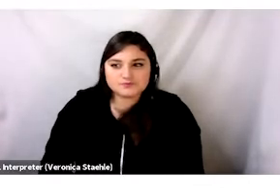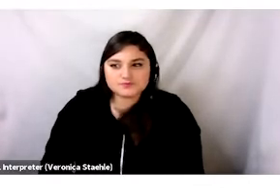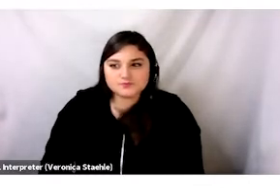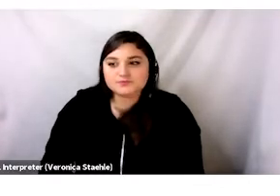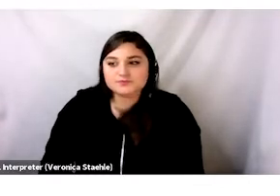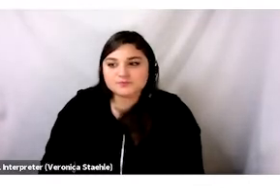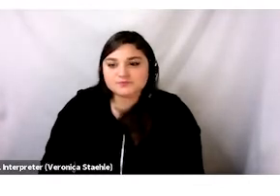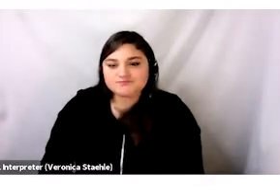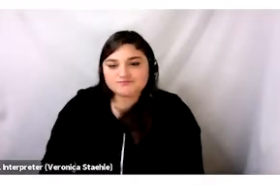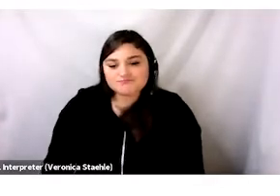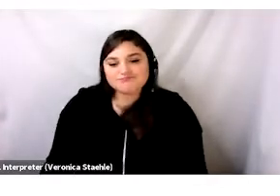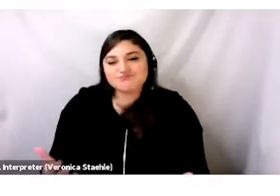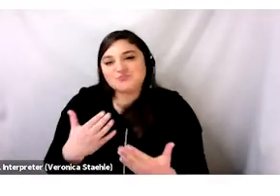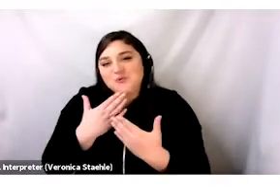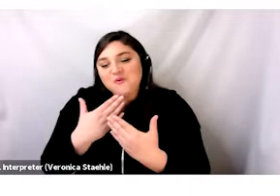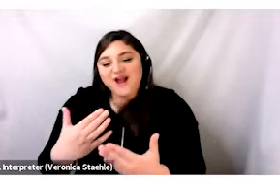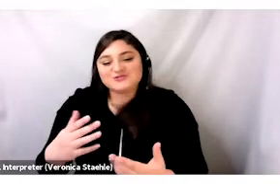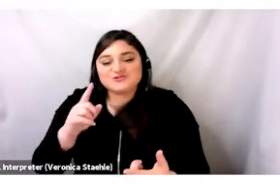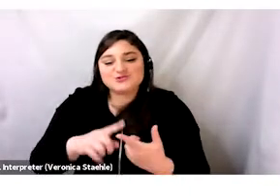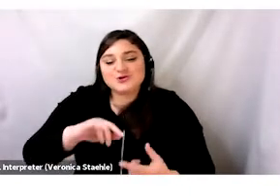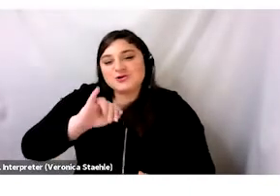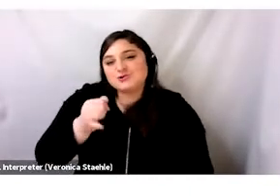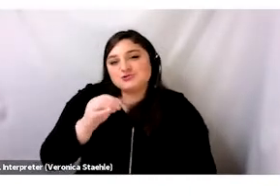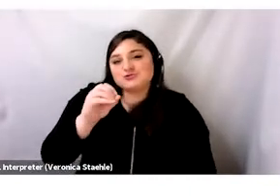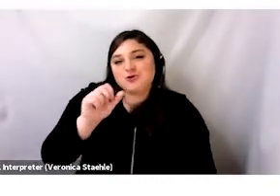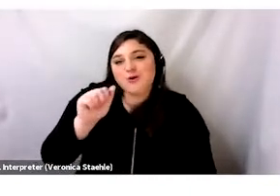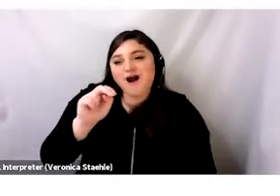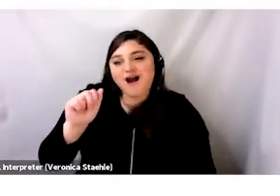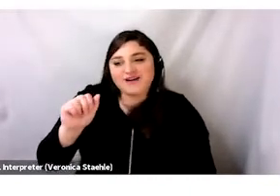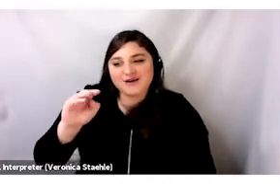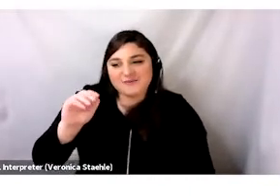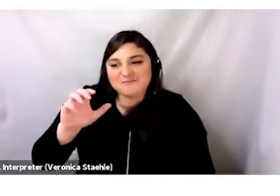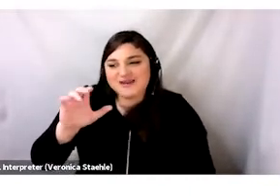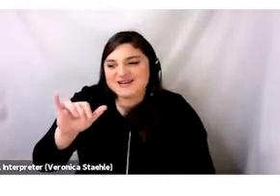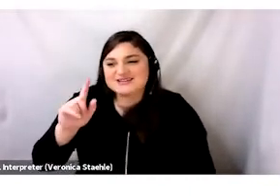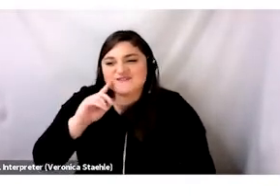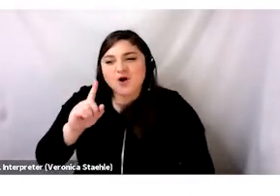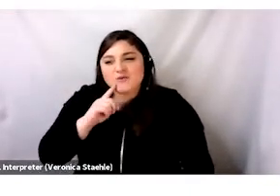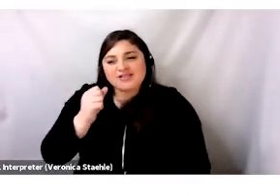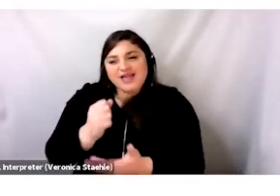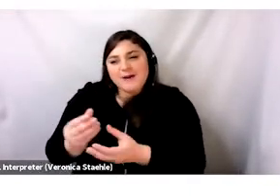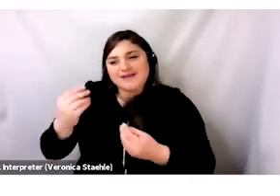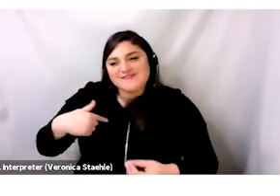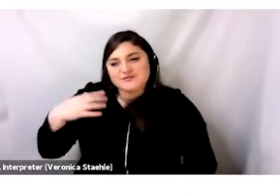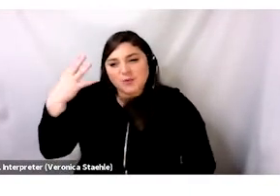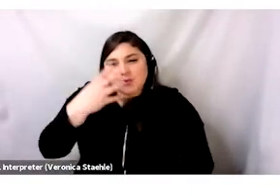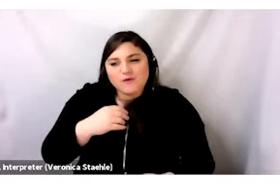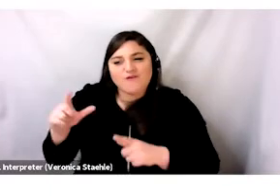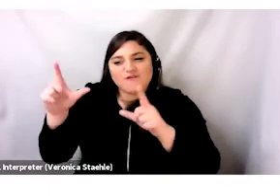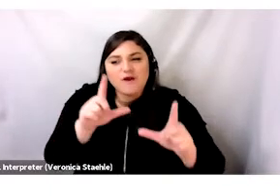Okay, gratitude to Joanna Macy for that wonderful framing of spiritual activism.